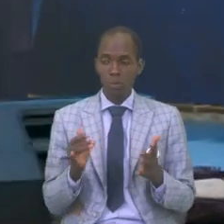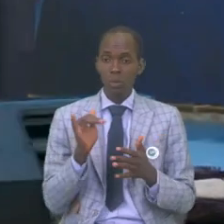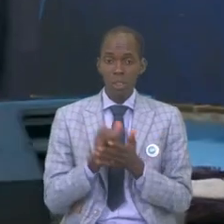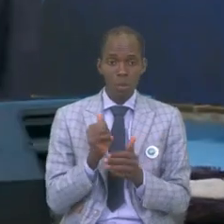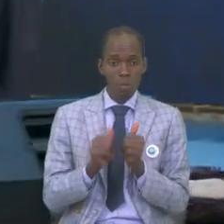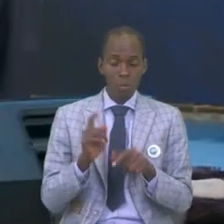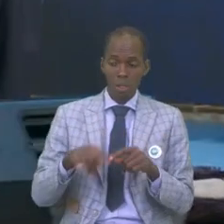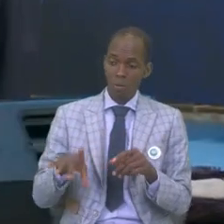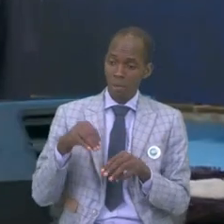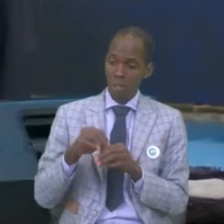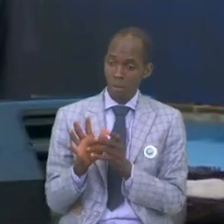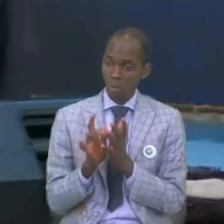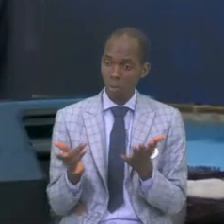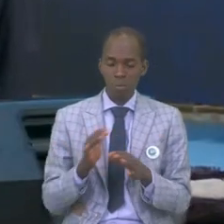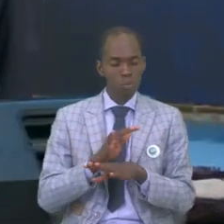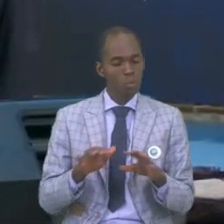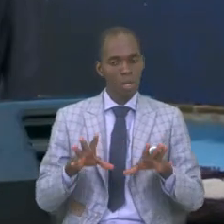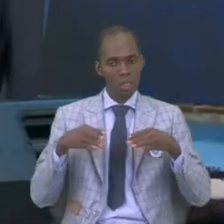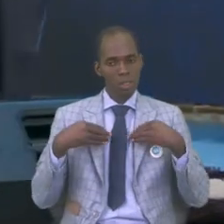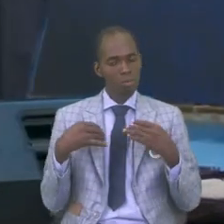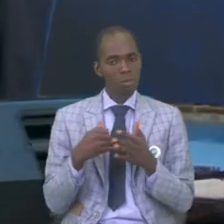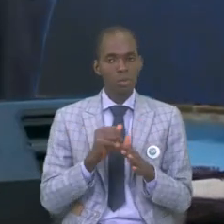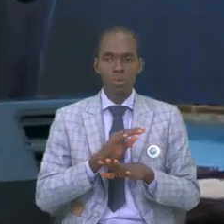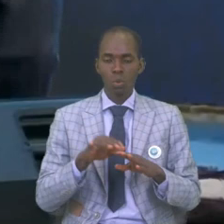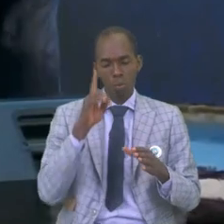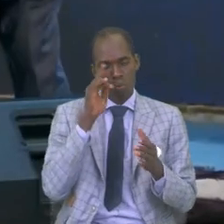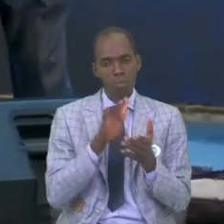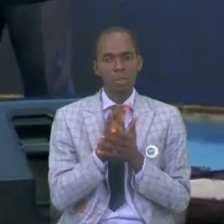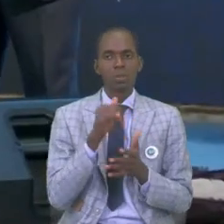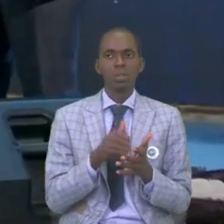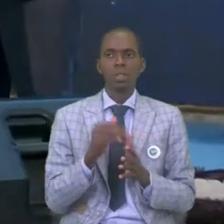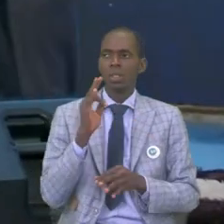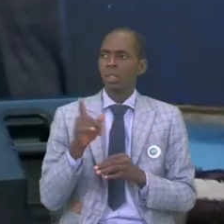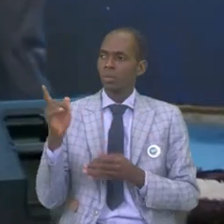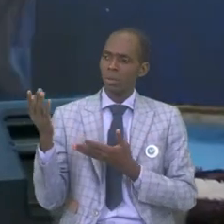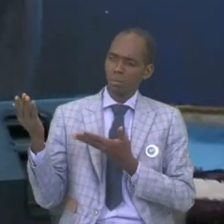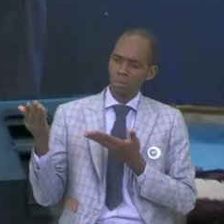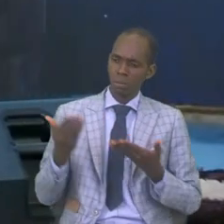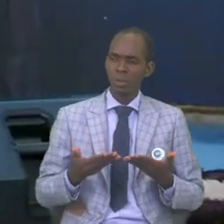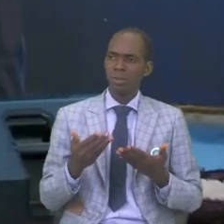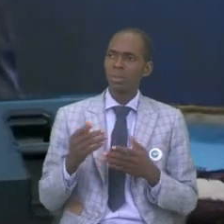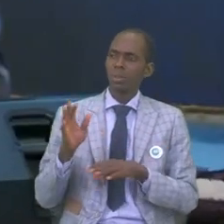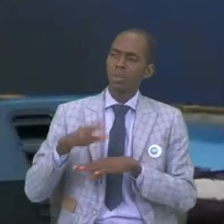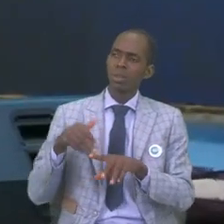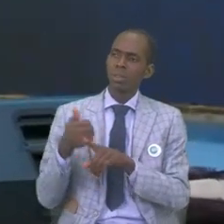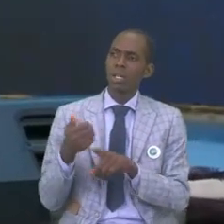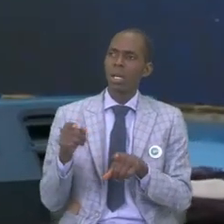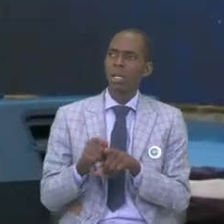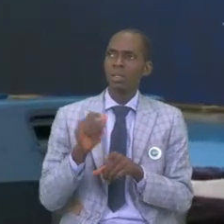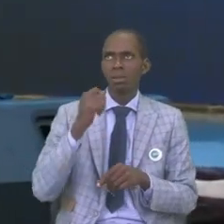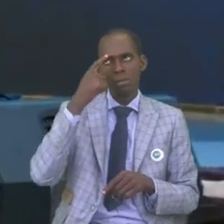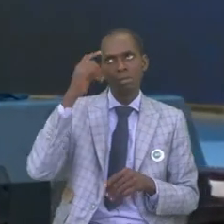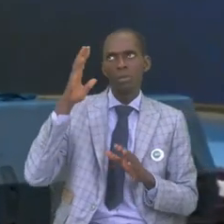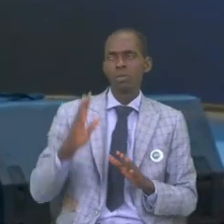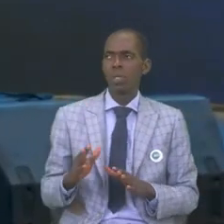one comes from a kind of a present dreamer and a present prophet, and he says, you cannot find this